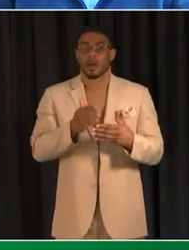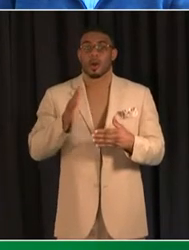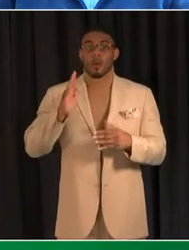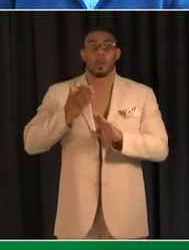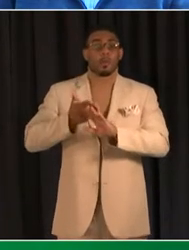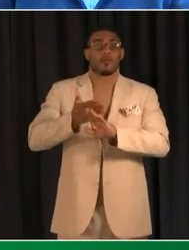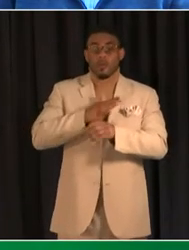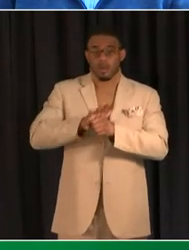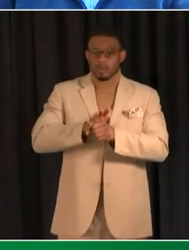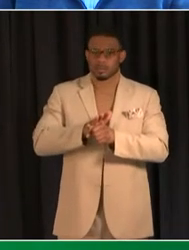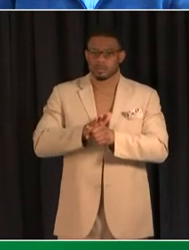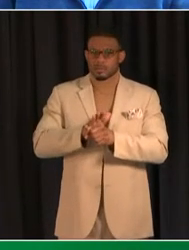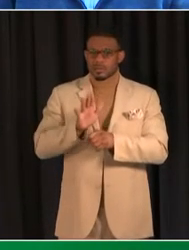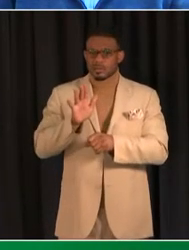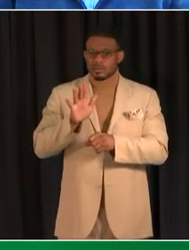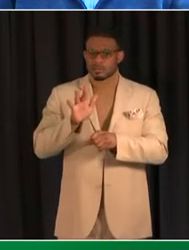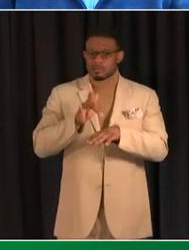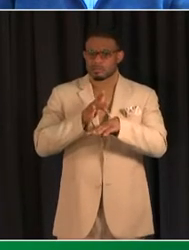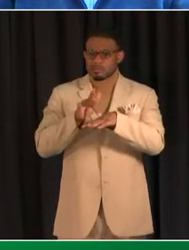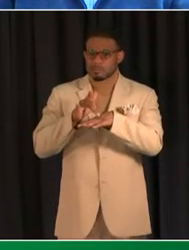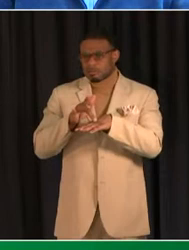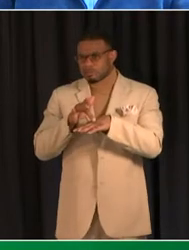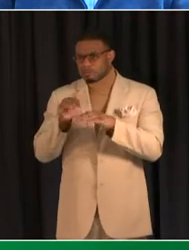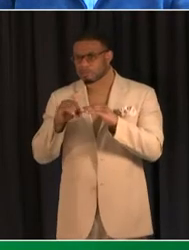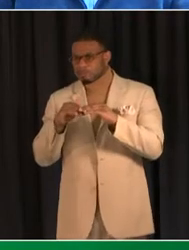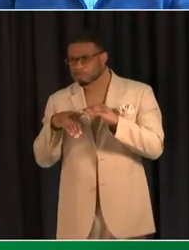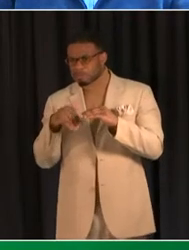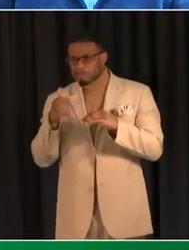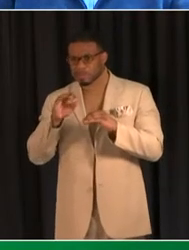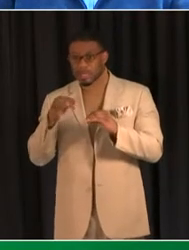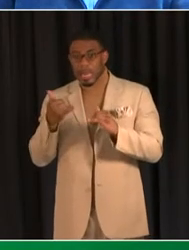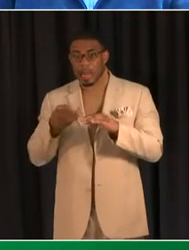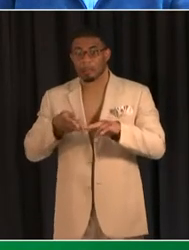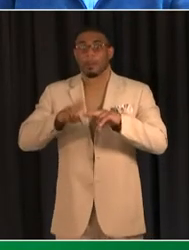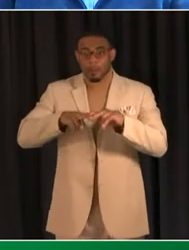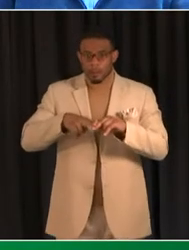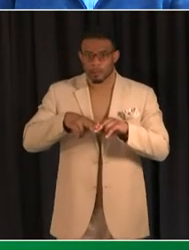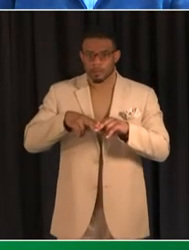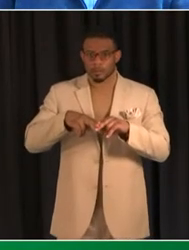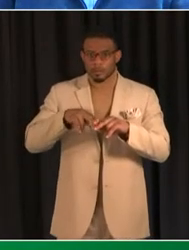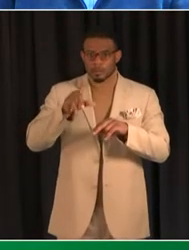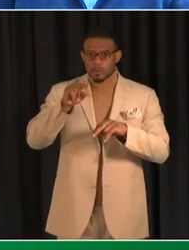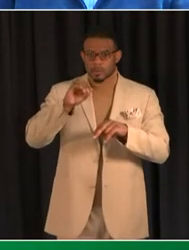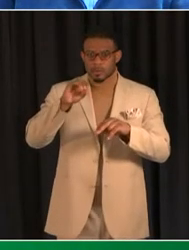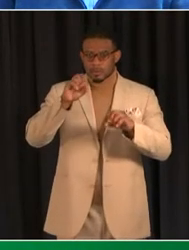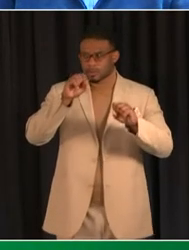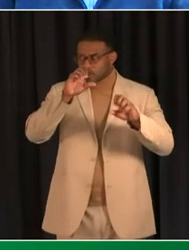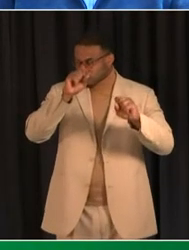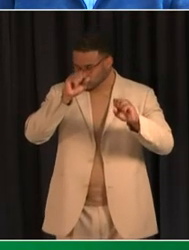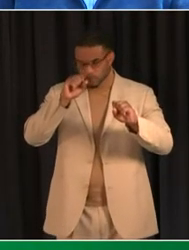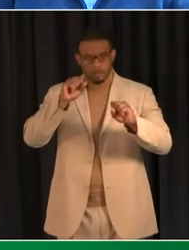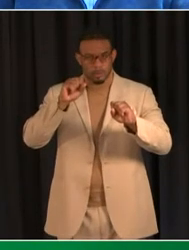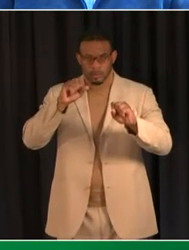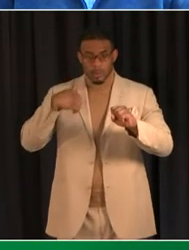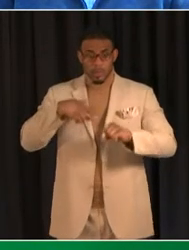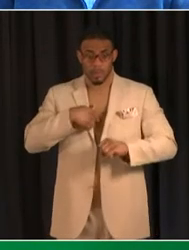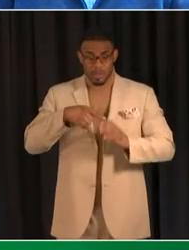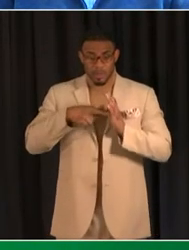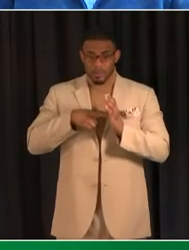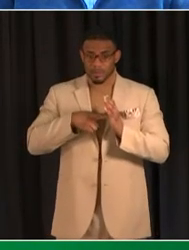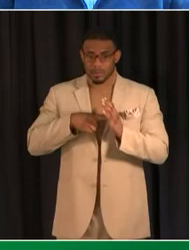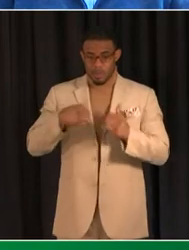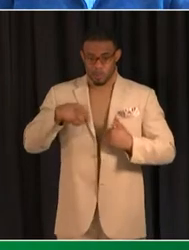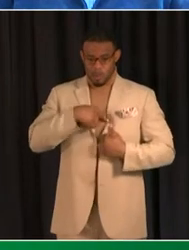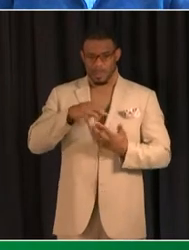were climbing. They're now about 20%. And we represent a significant portion